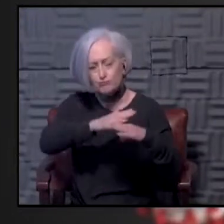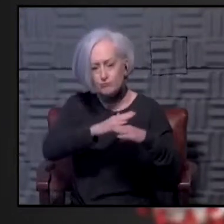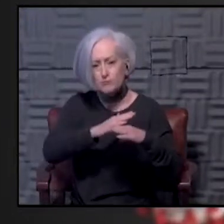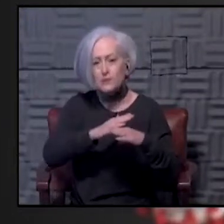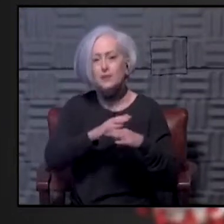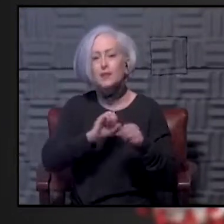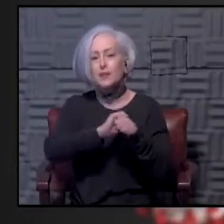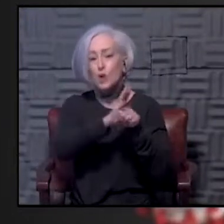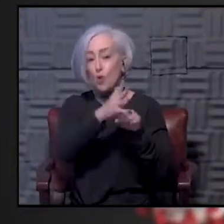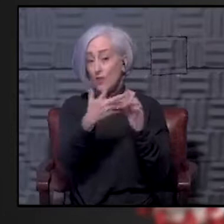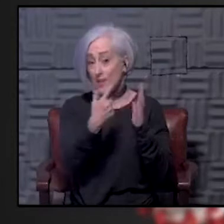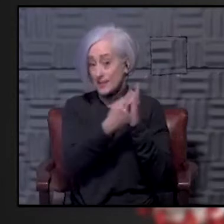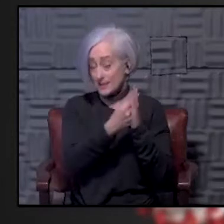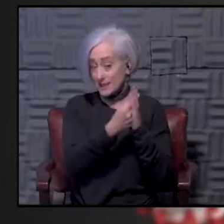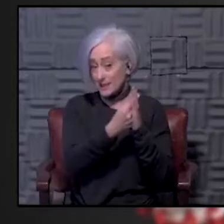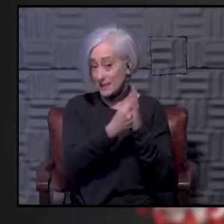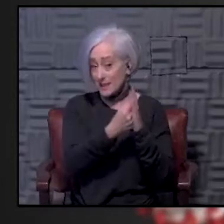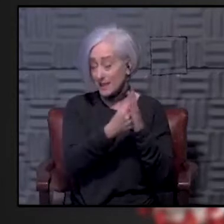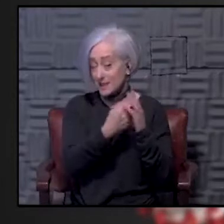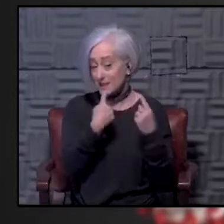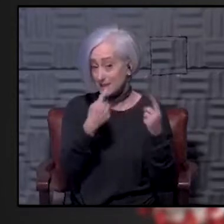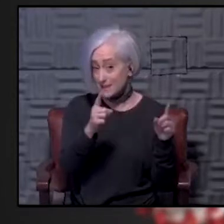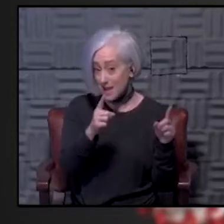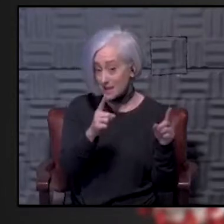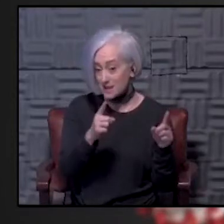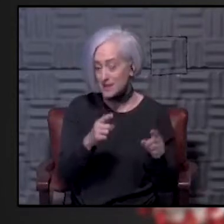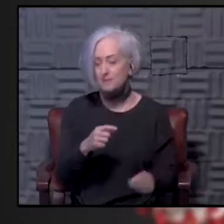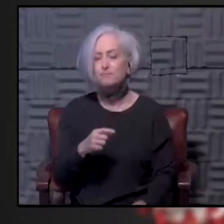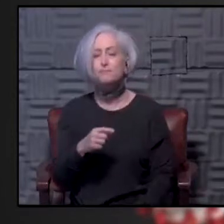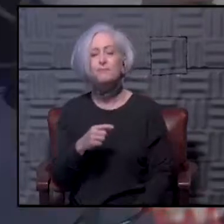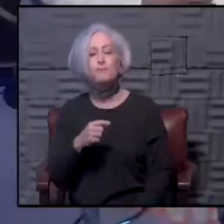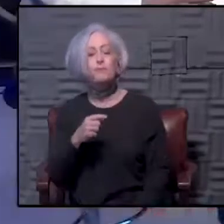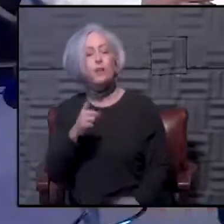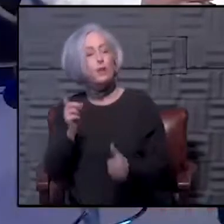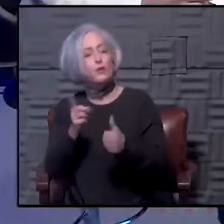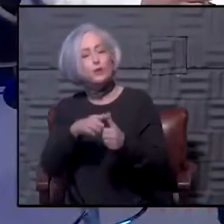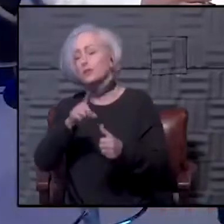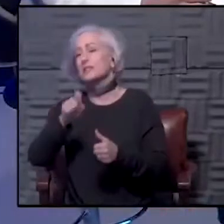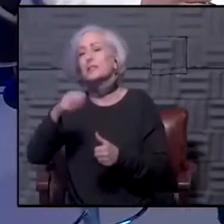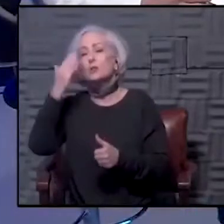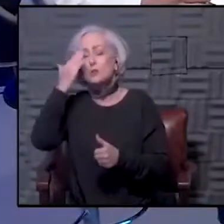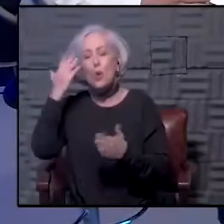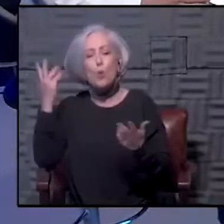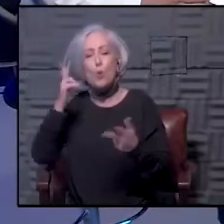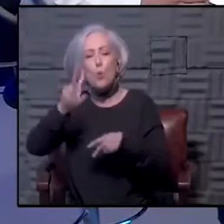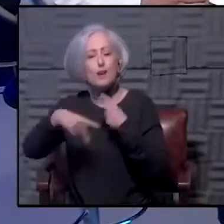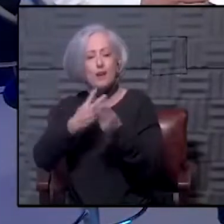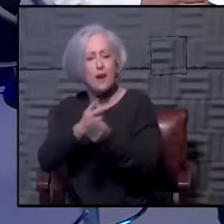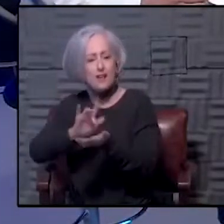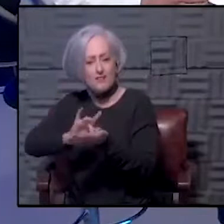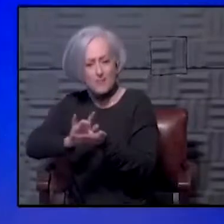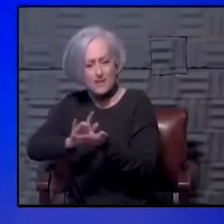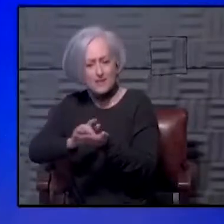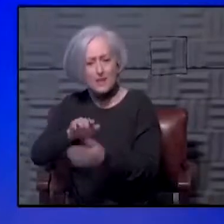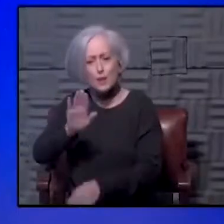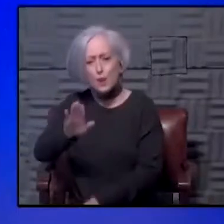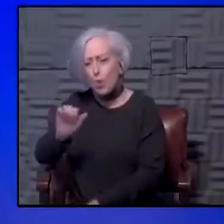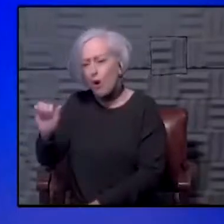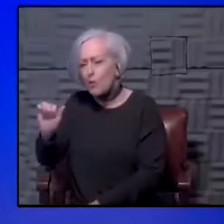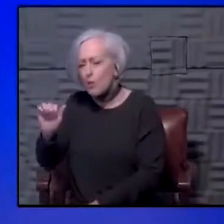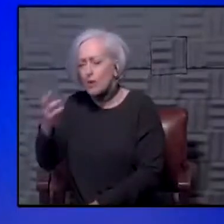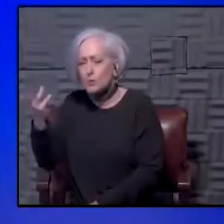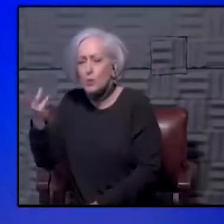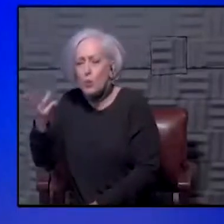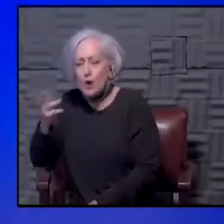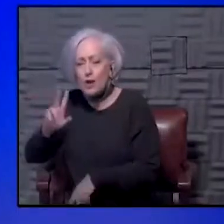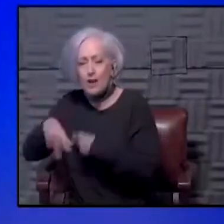it. Well, I think we have to understand what kind of anti-inflammatory medication are you talking about? What is your arthritis? So if